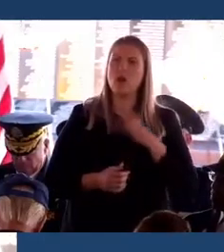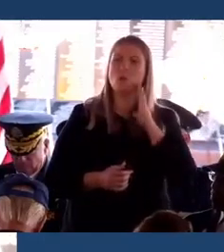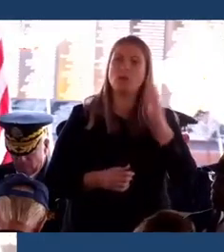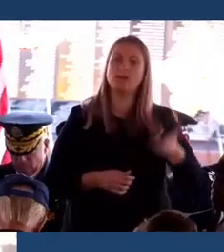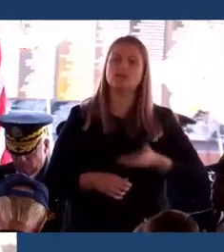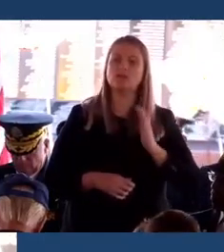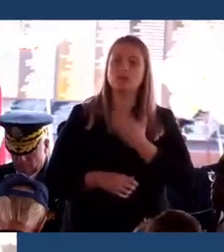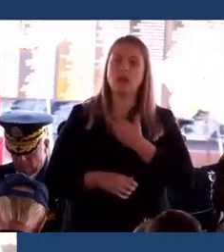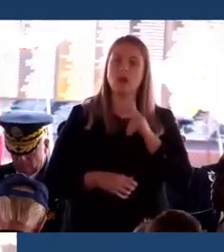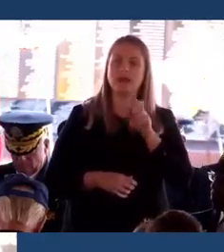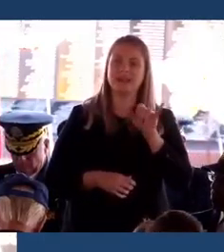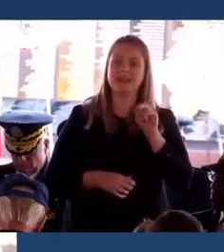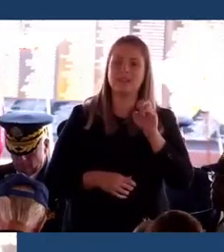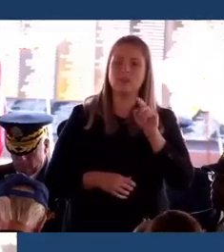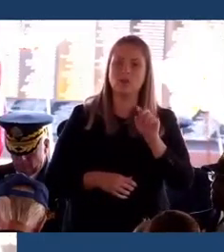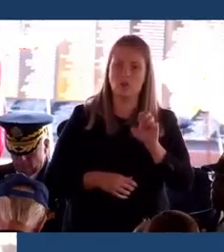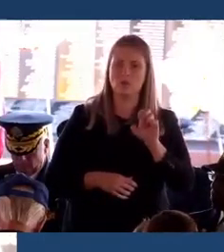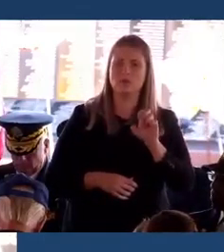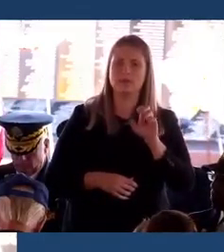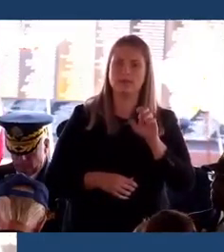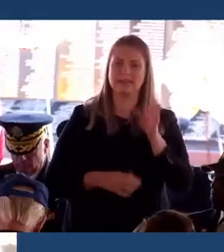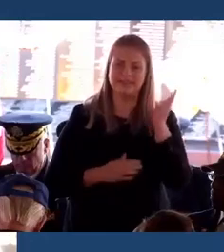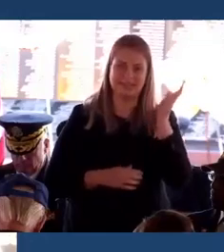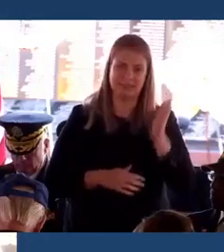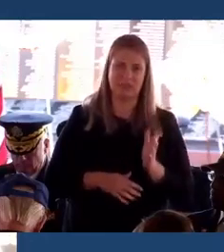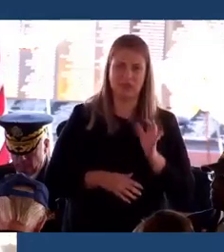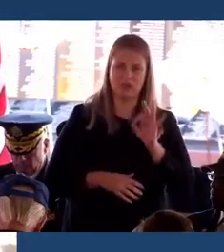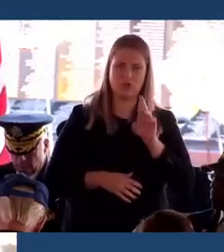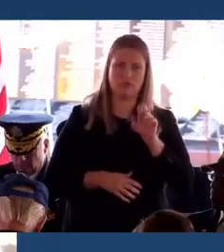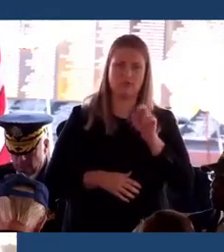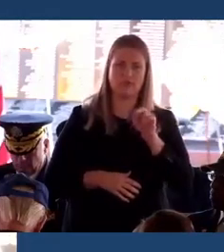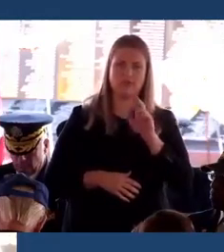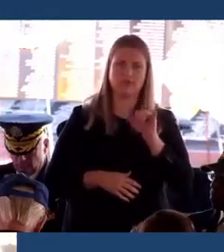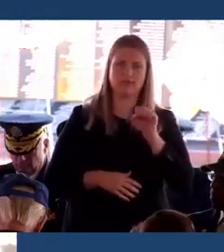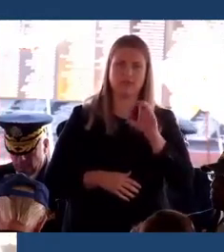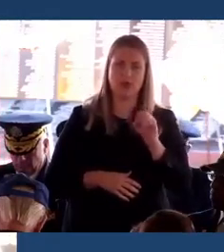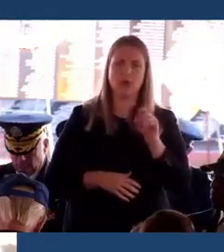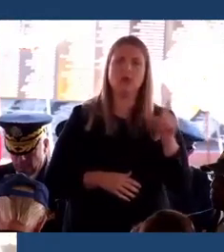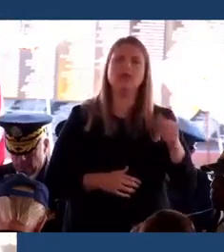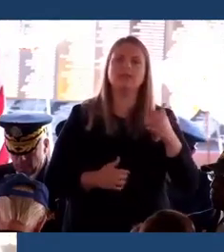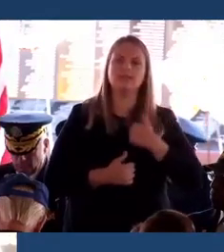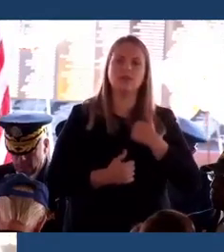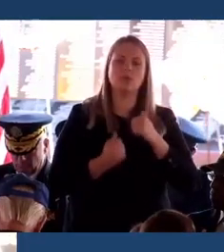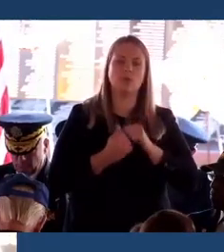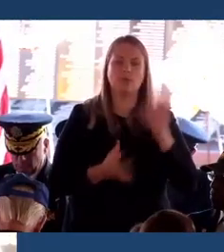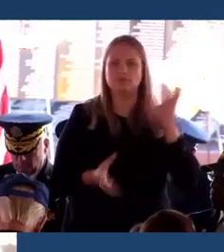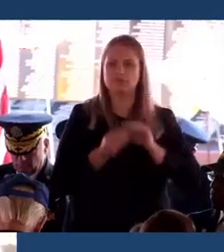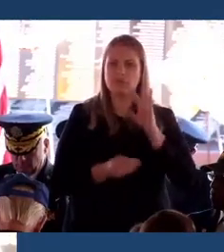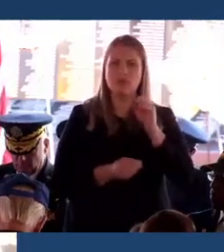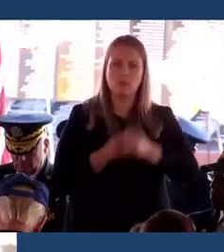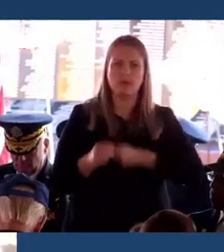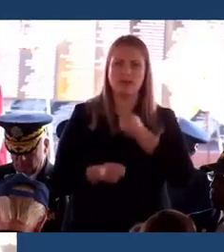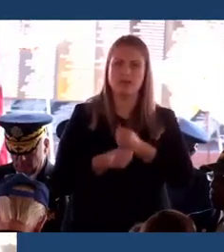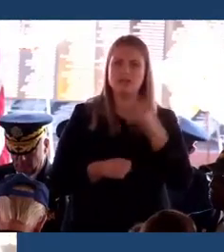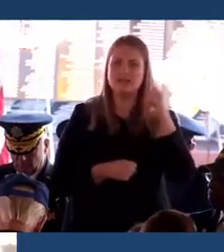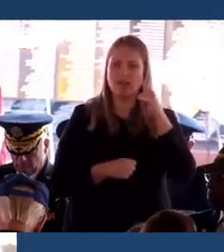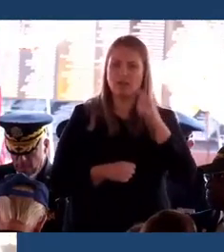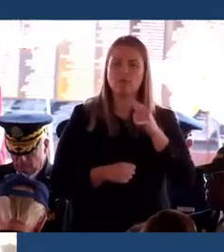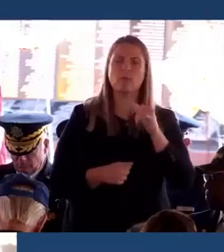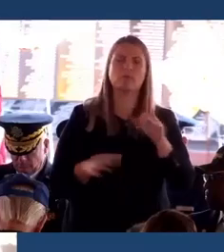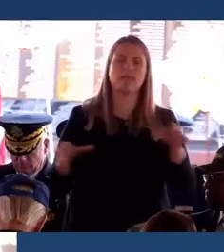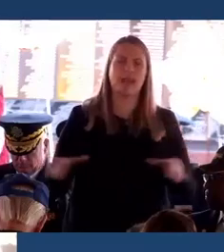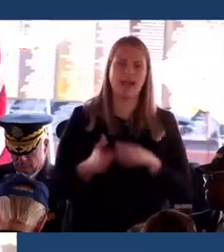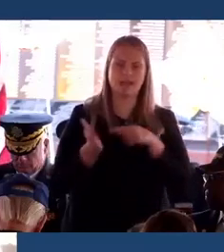speaker. Senior Master Sergeant retired Francisco Rendon is a veteran with over 40 years of Air Force service, active duty, guard, and